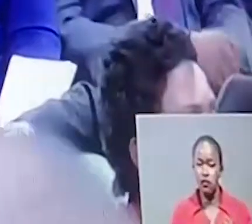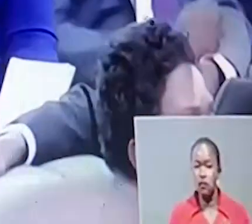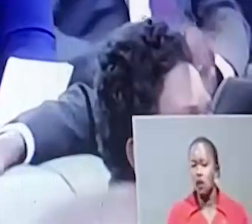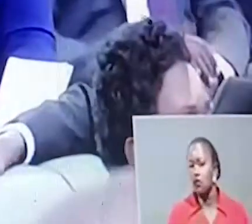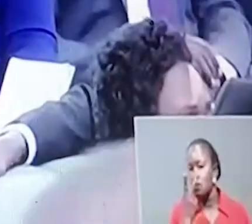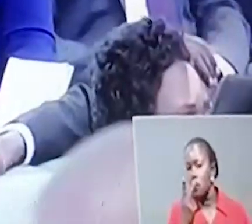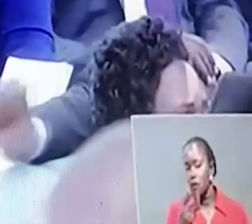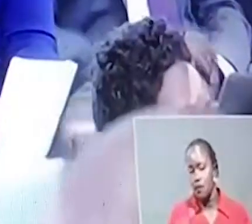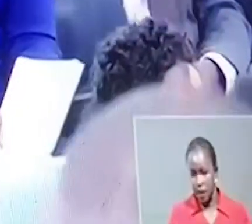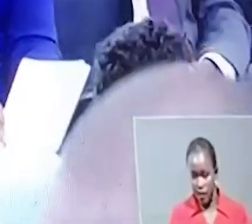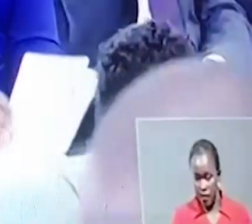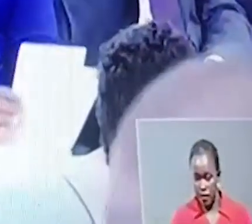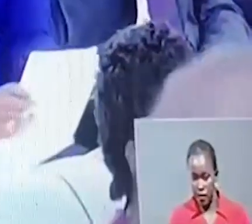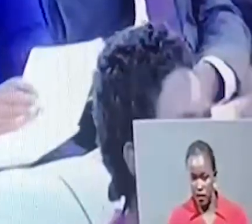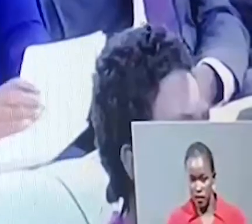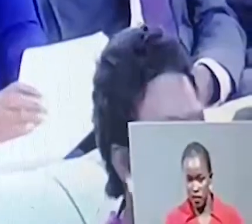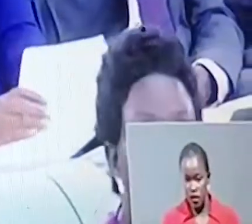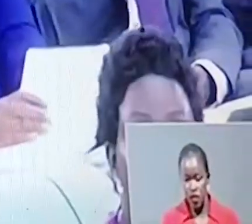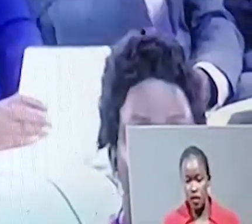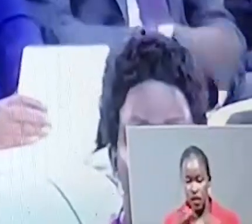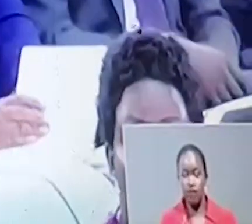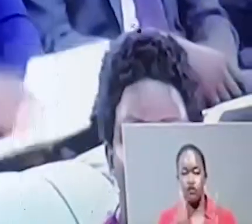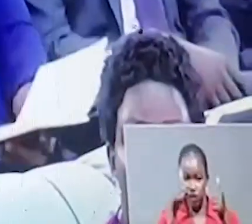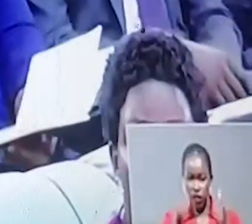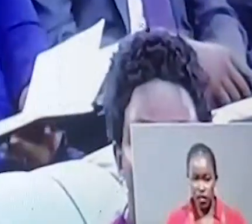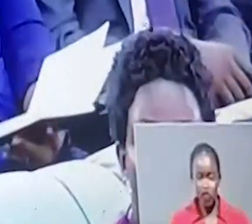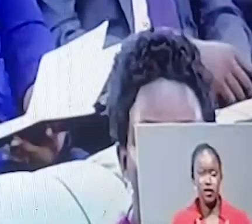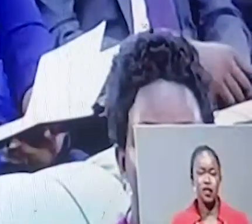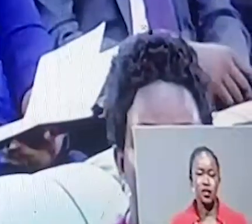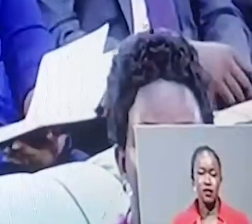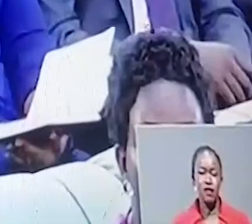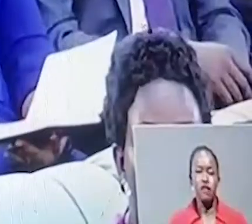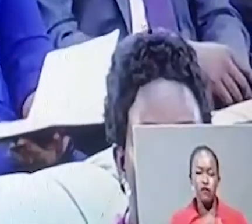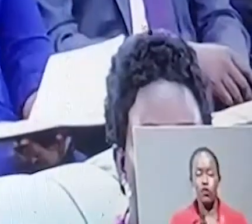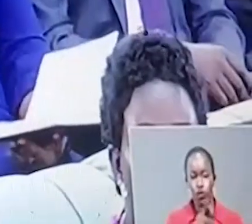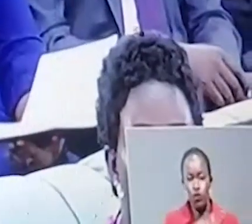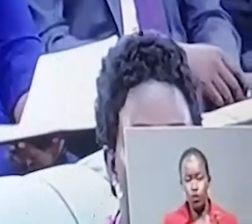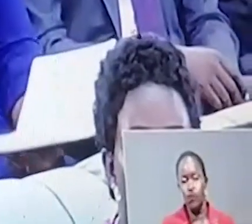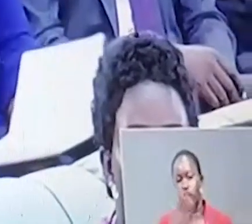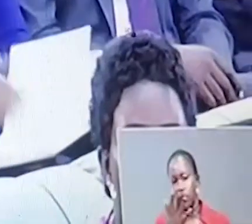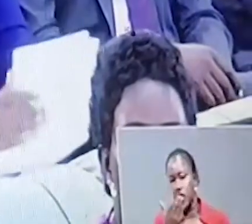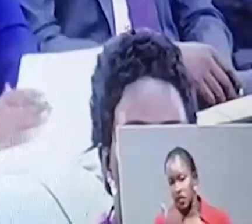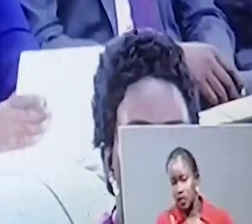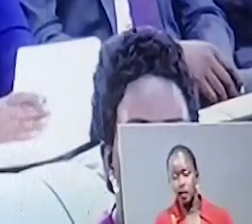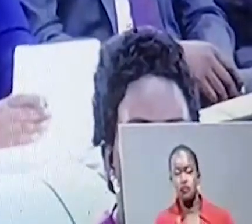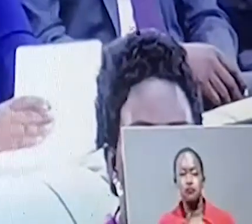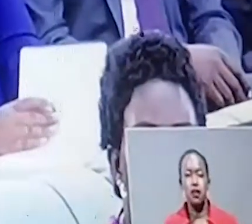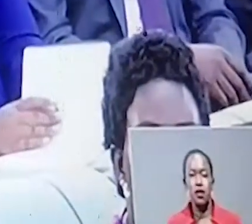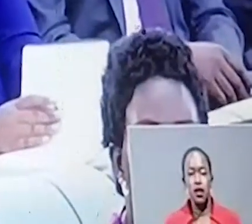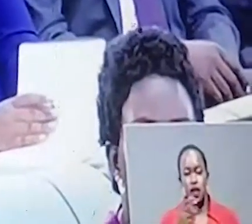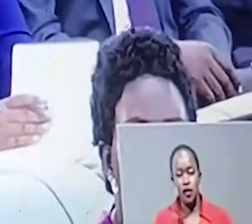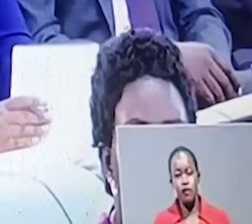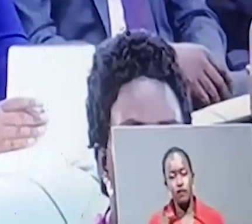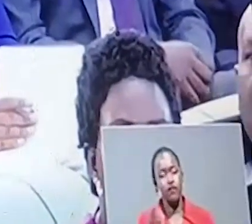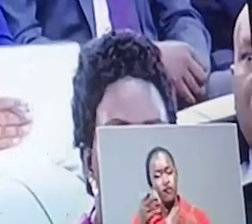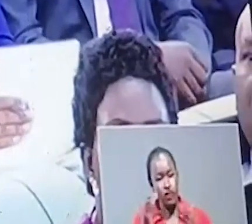members gave notices in accordance with Rule 56, and two, whether they have